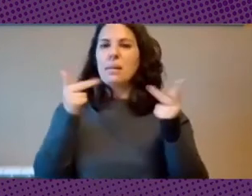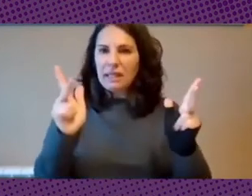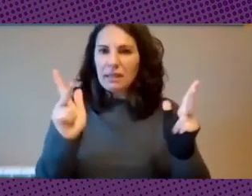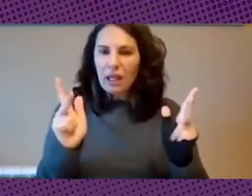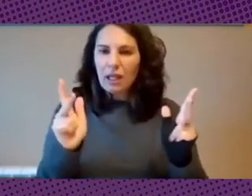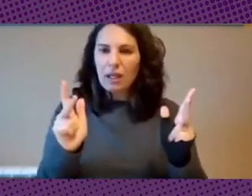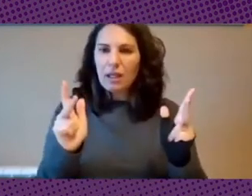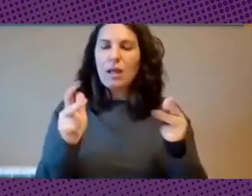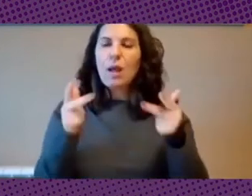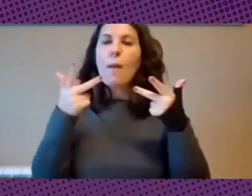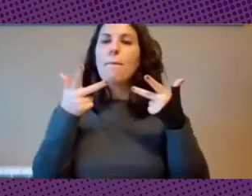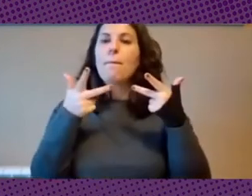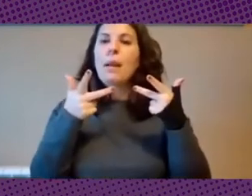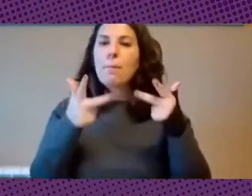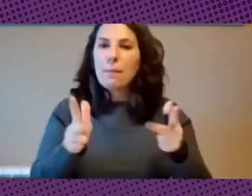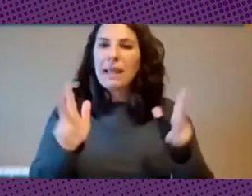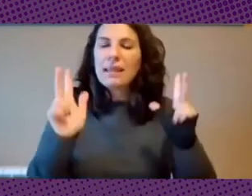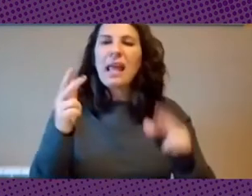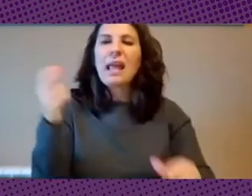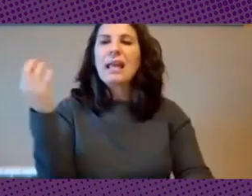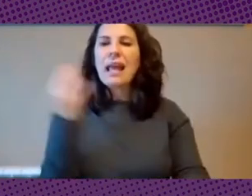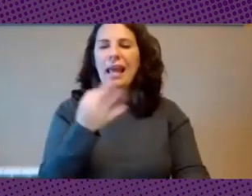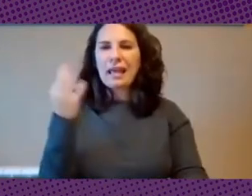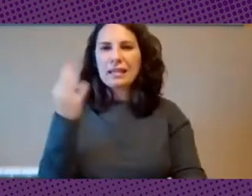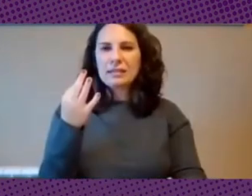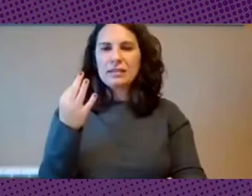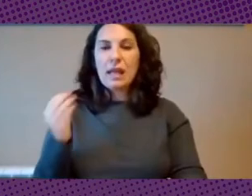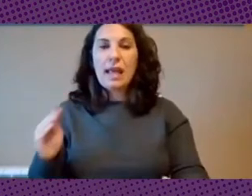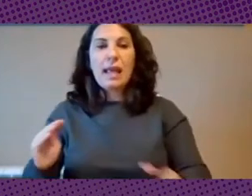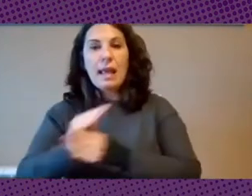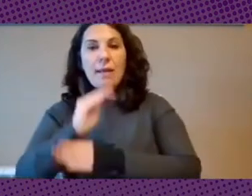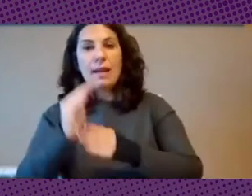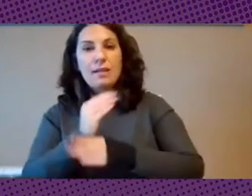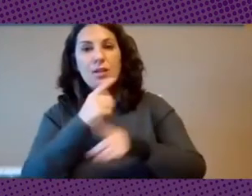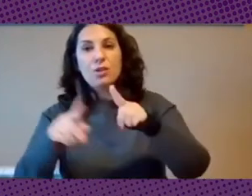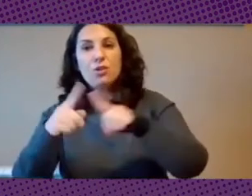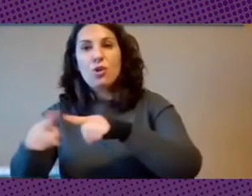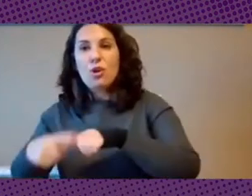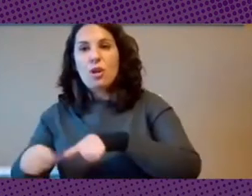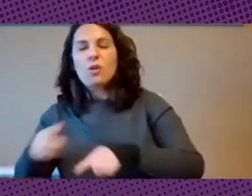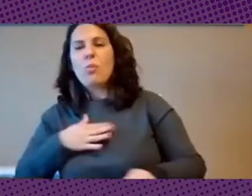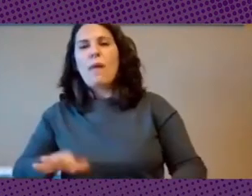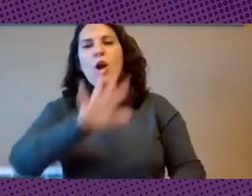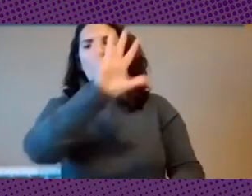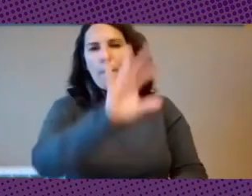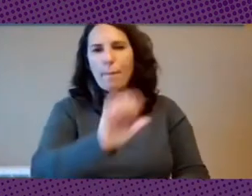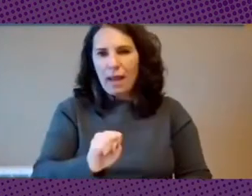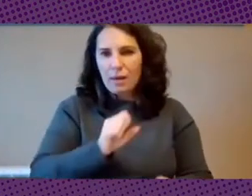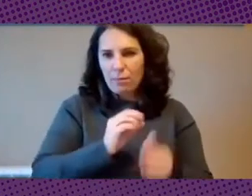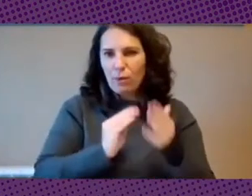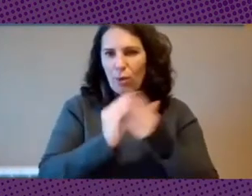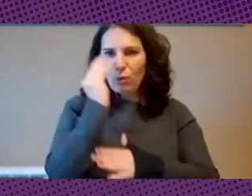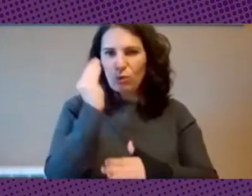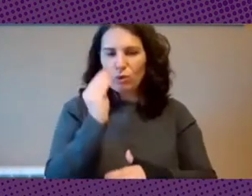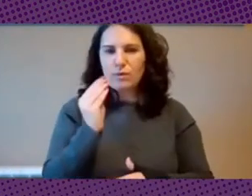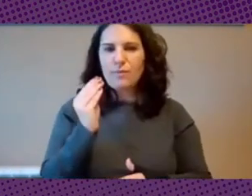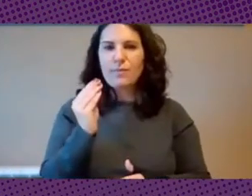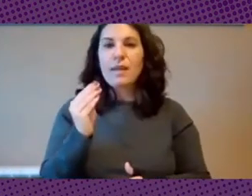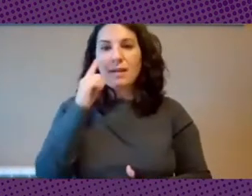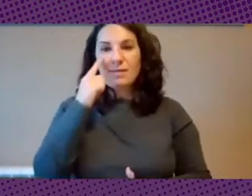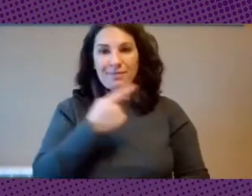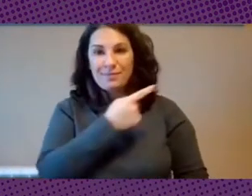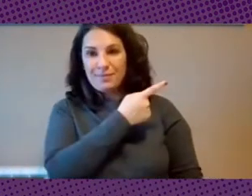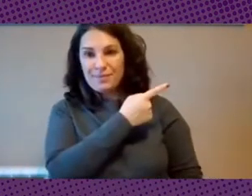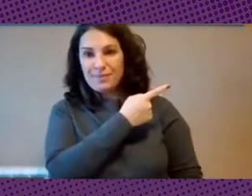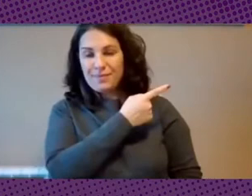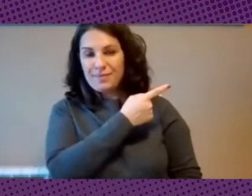And finally, we also see the emergence of a digital state that is we are seeing that the state is